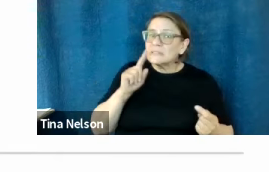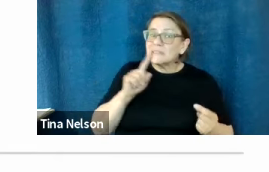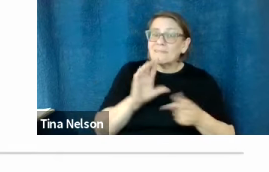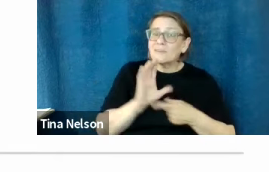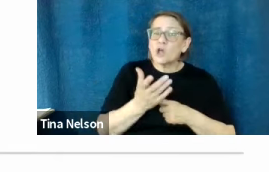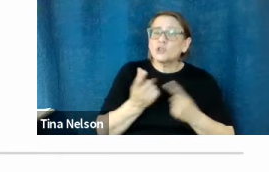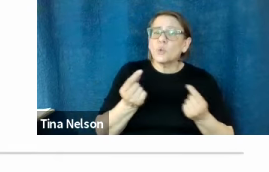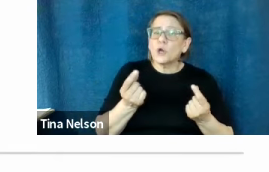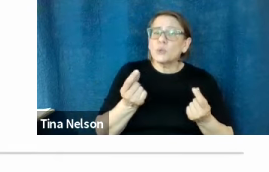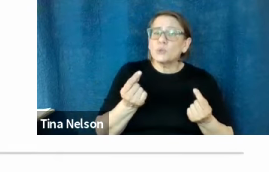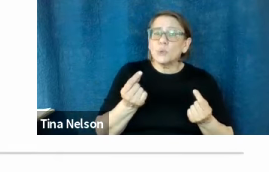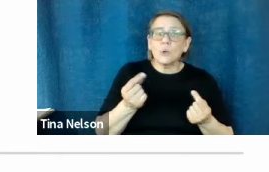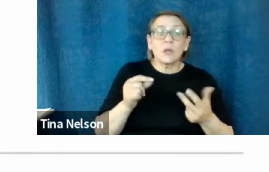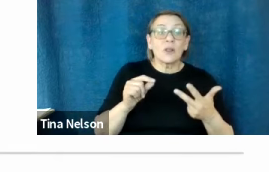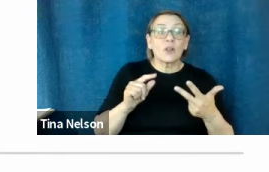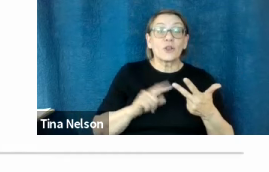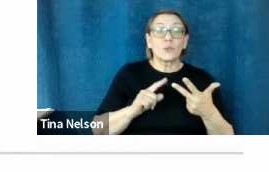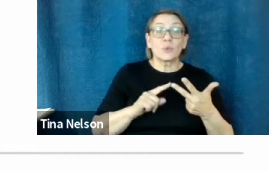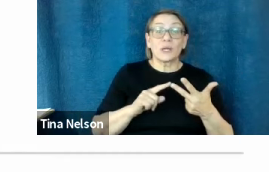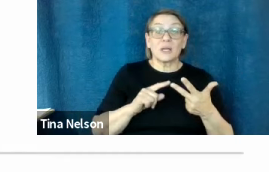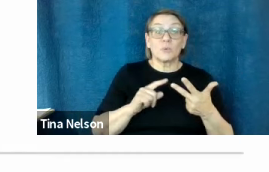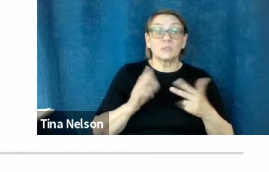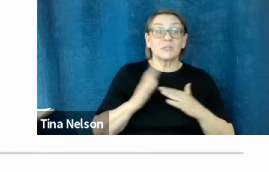one-on-one. Number three here gets the answer.